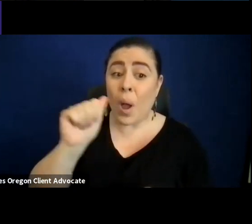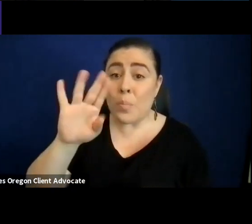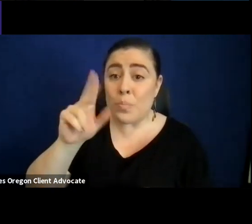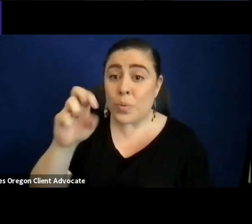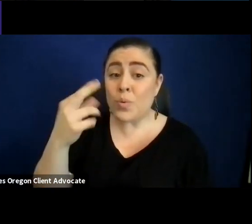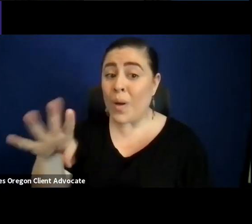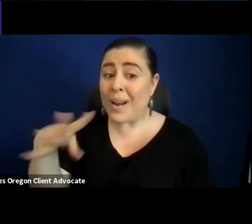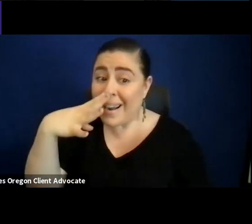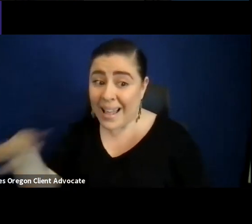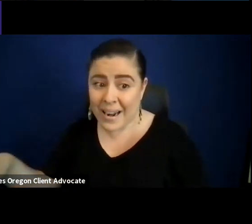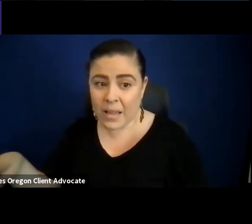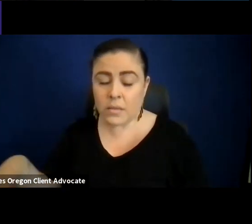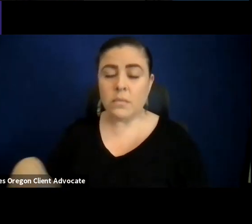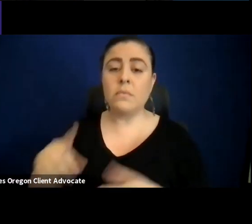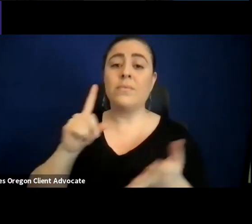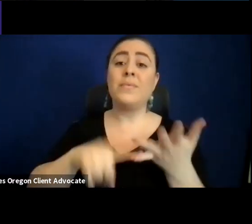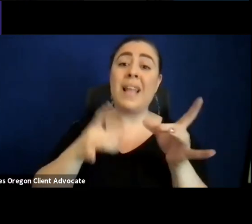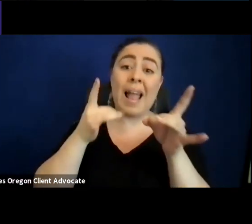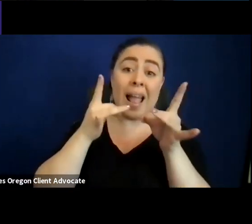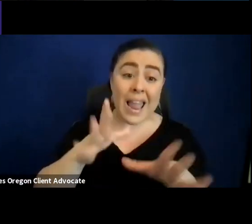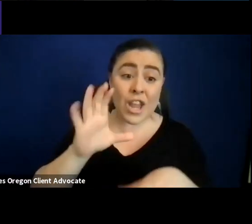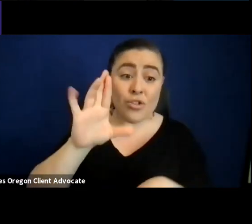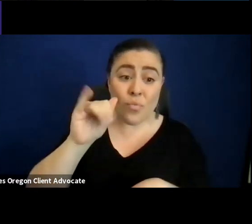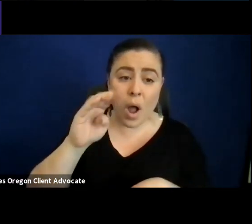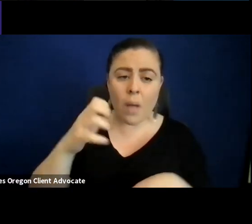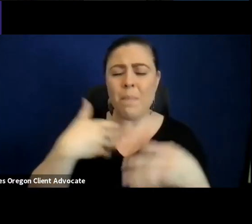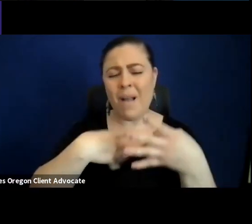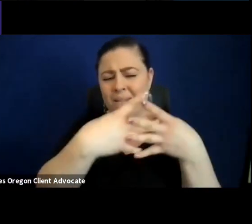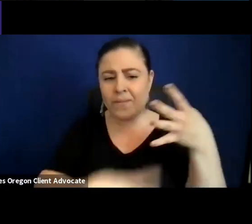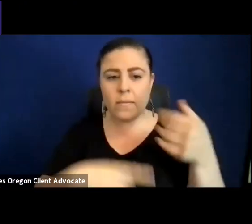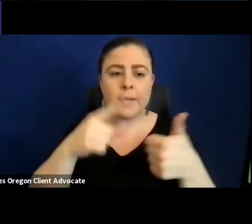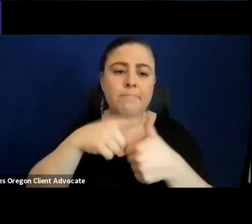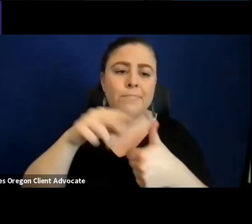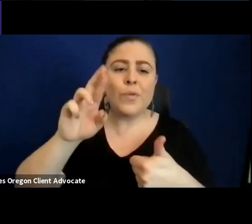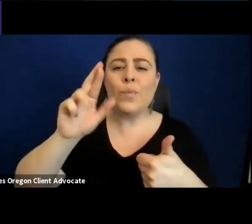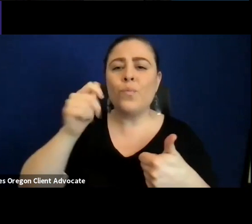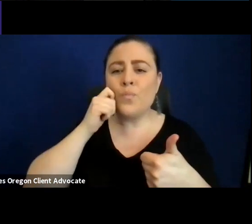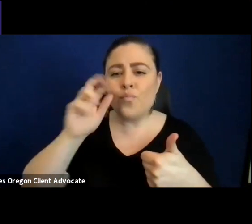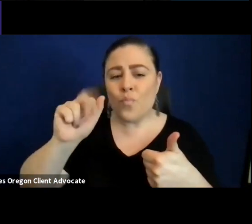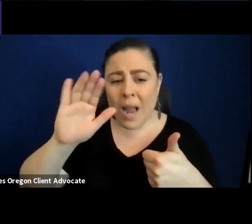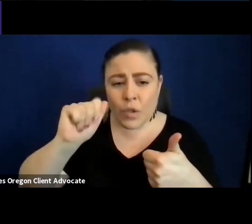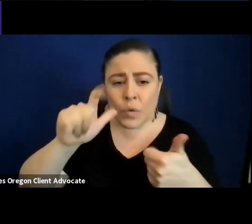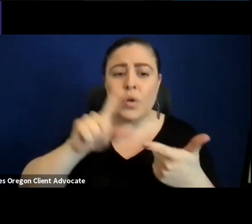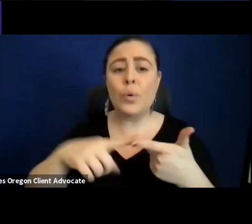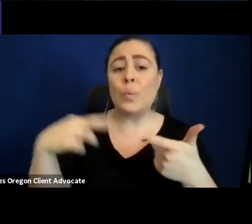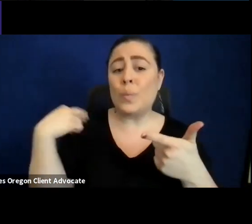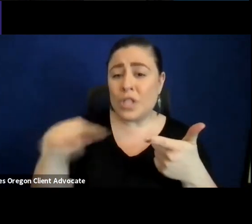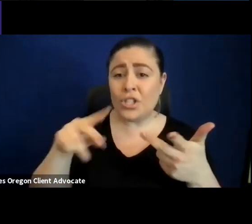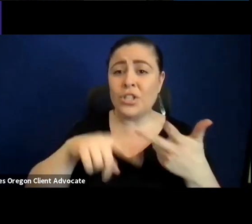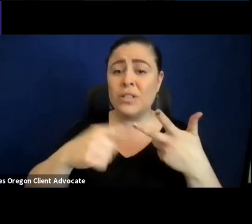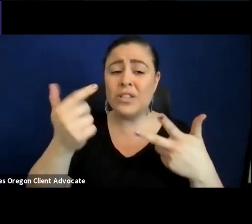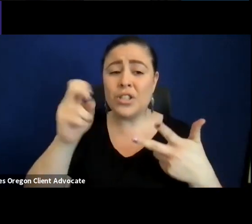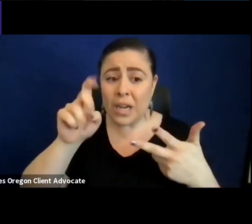DWI, senior citizen abuse or neglect, hate crime like racial, religious,